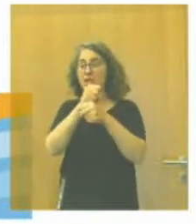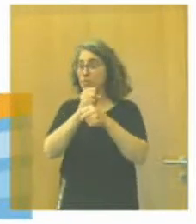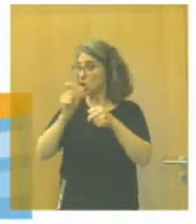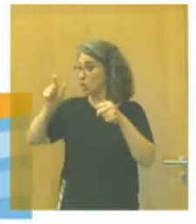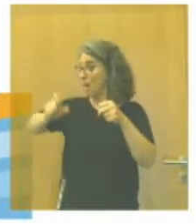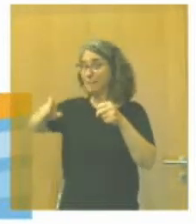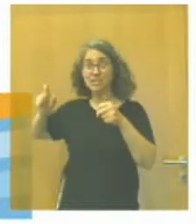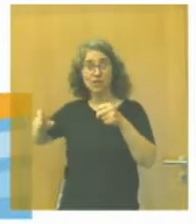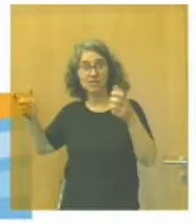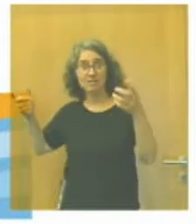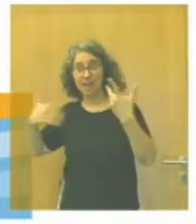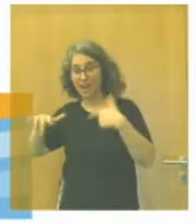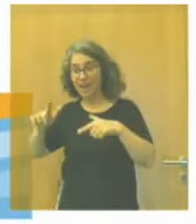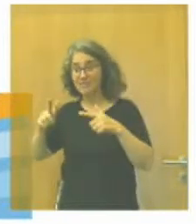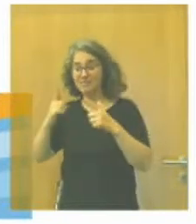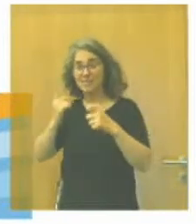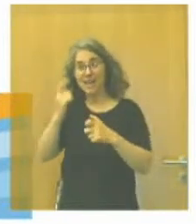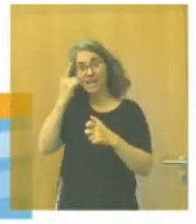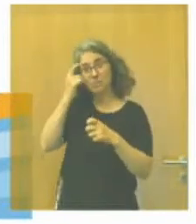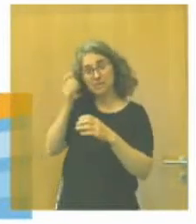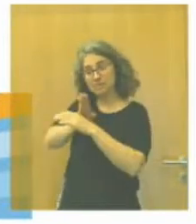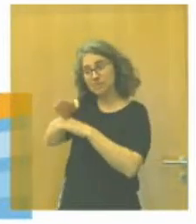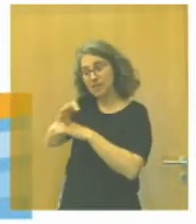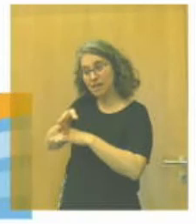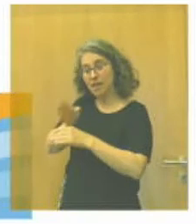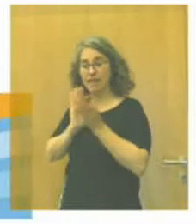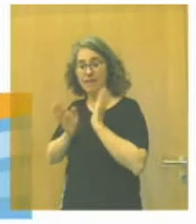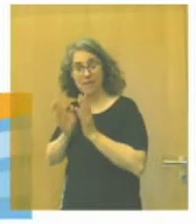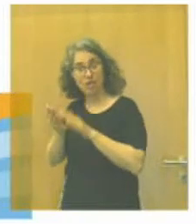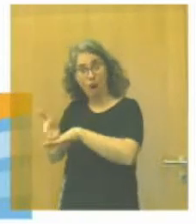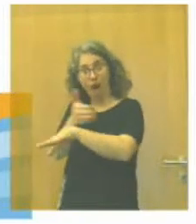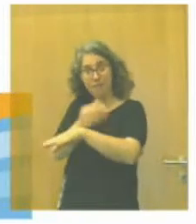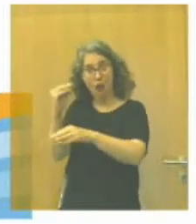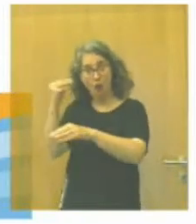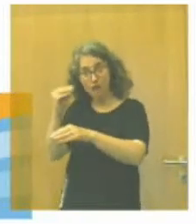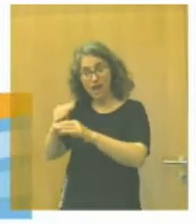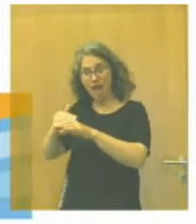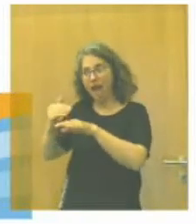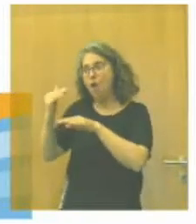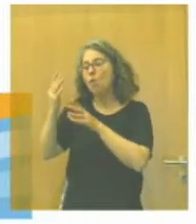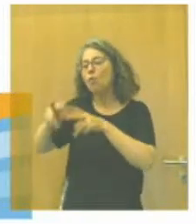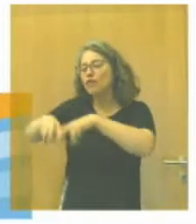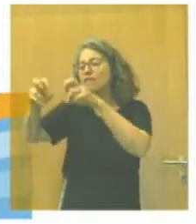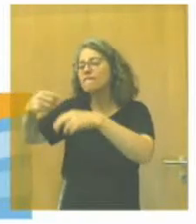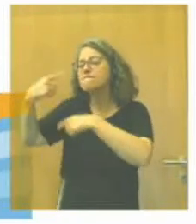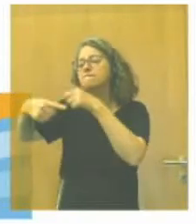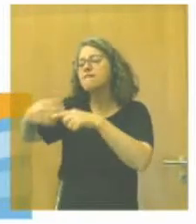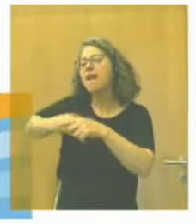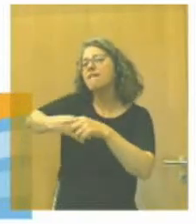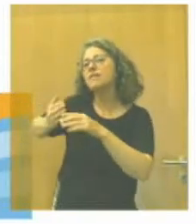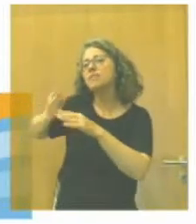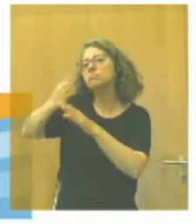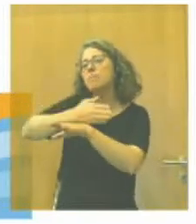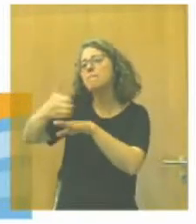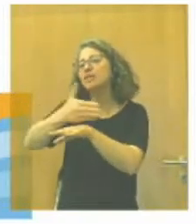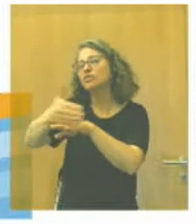young people. We included the impacts on their entire life, because the benefits endure, even